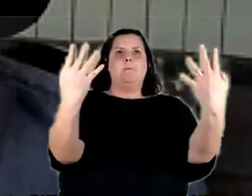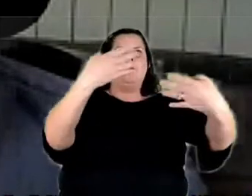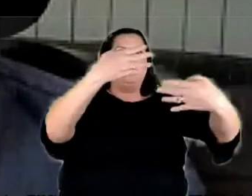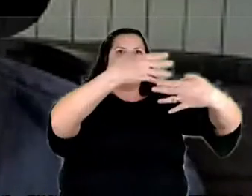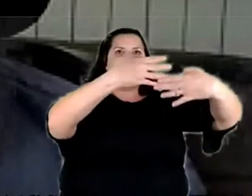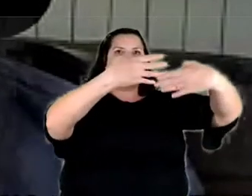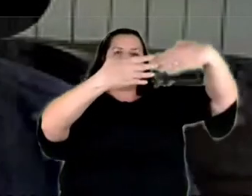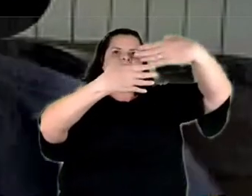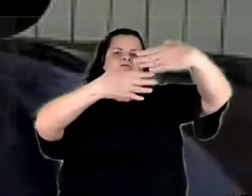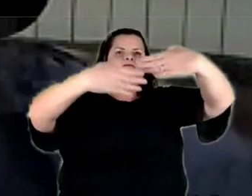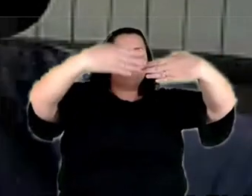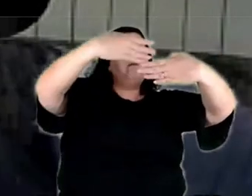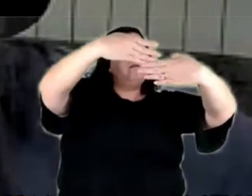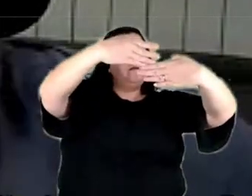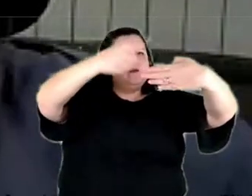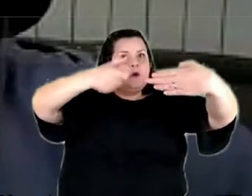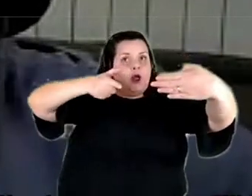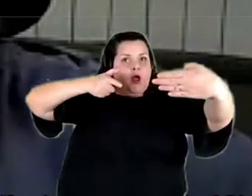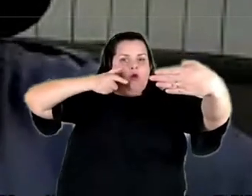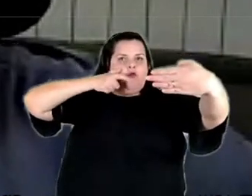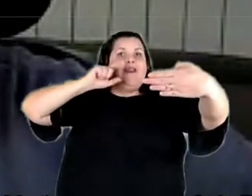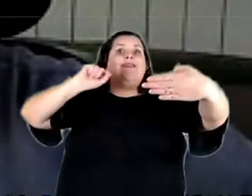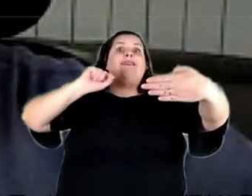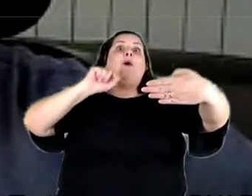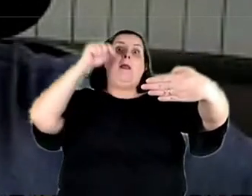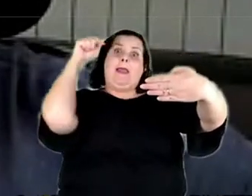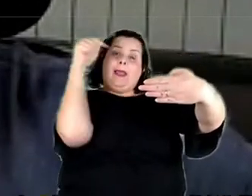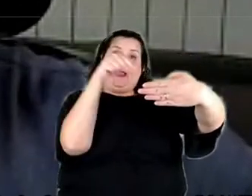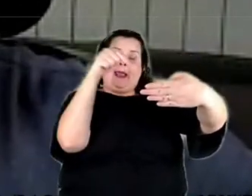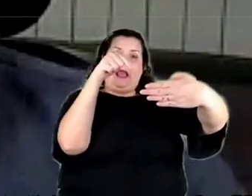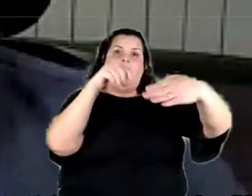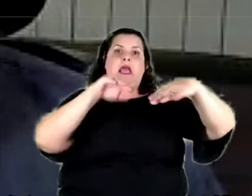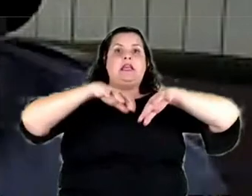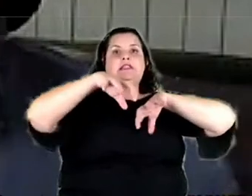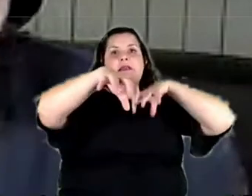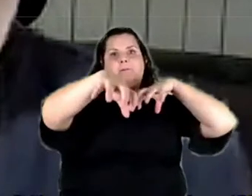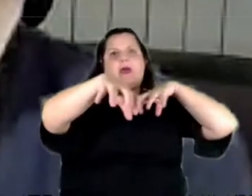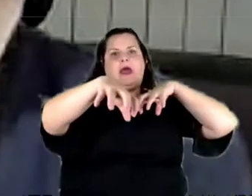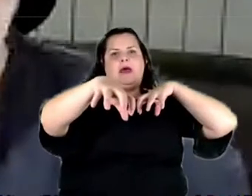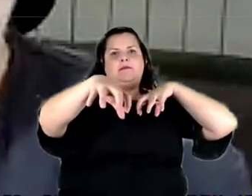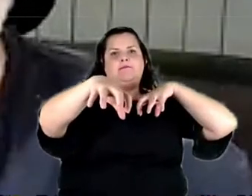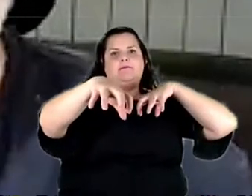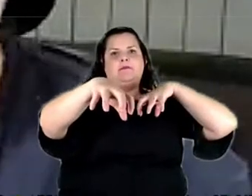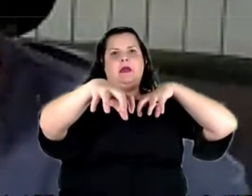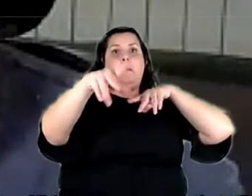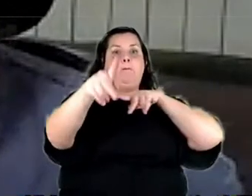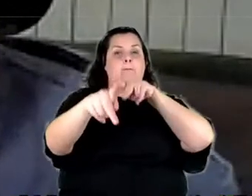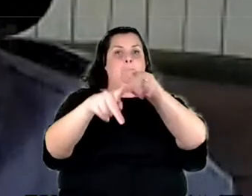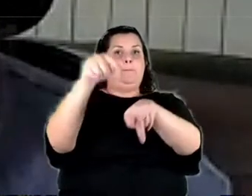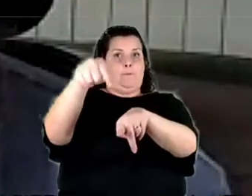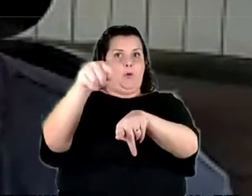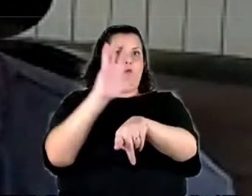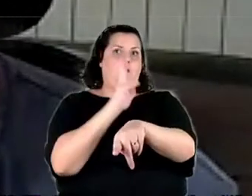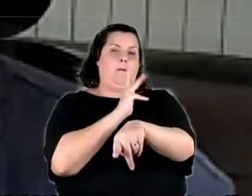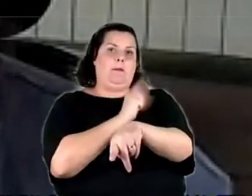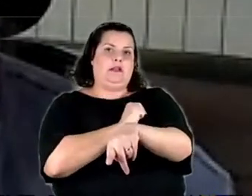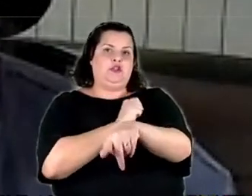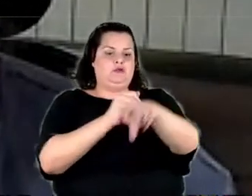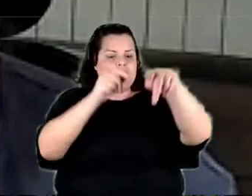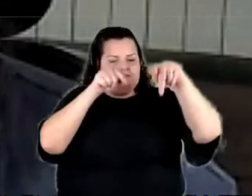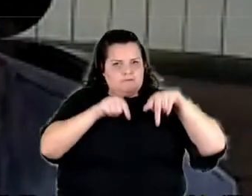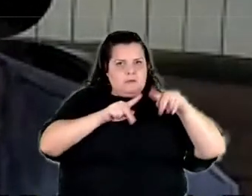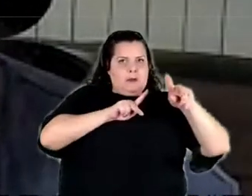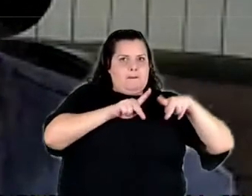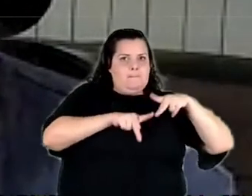unable to sleep, looking at the lights across the way and wondering who's